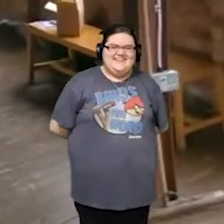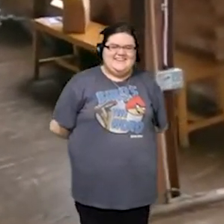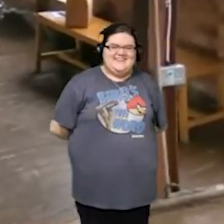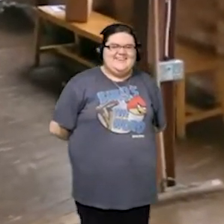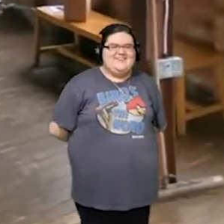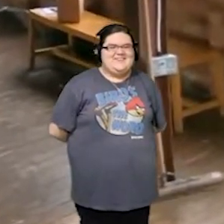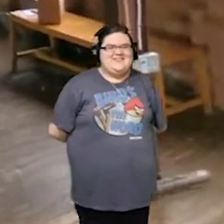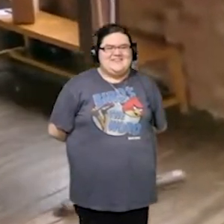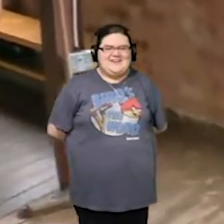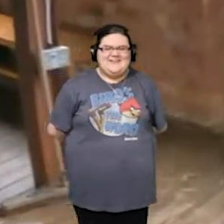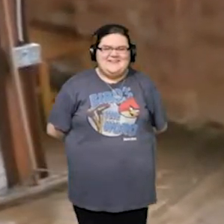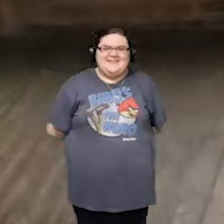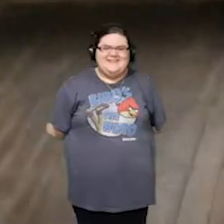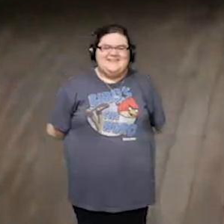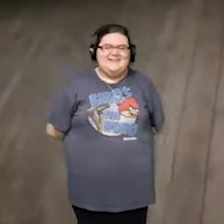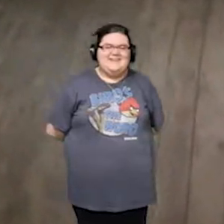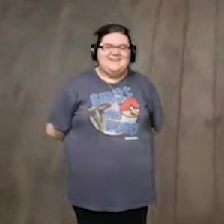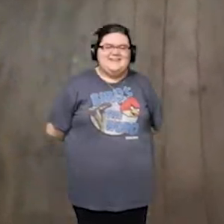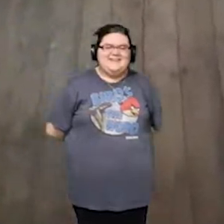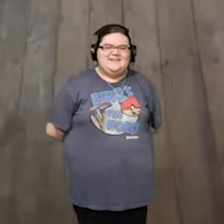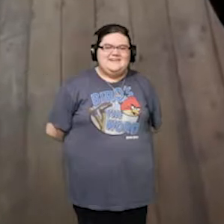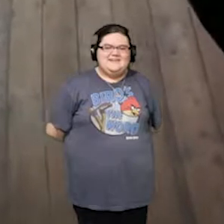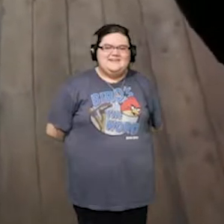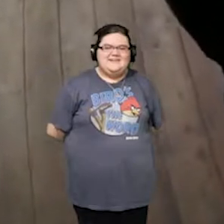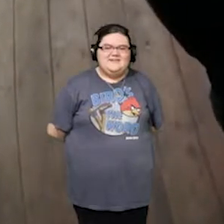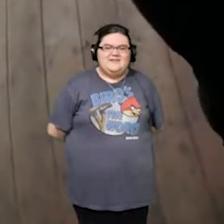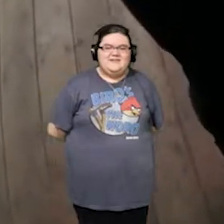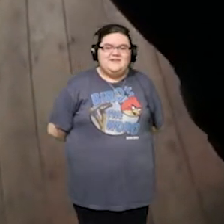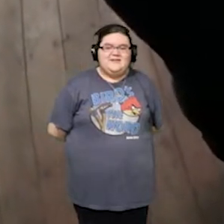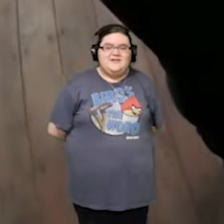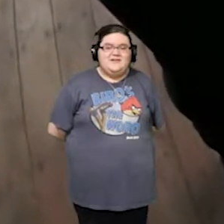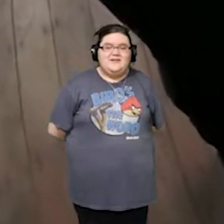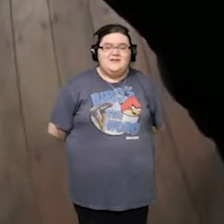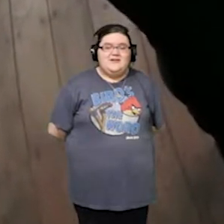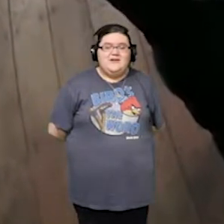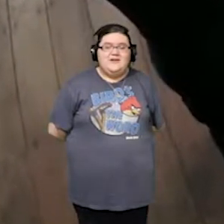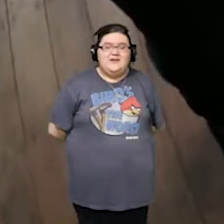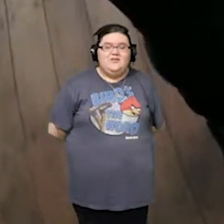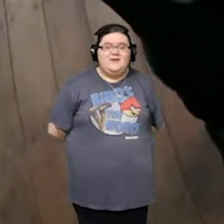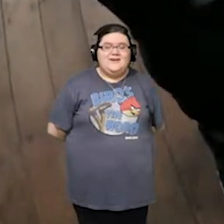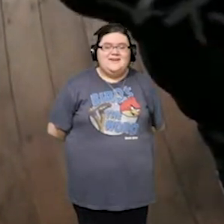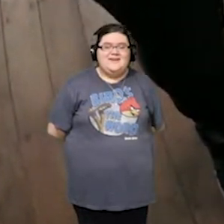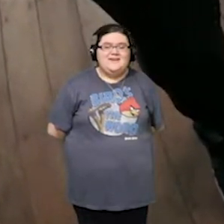Oh wait, it's upside down. Okay. Wait. Legit.